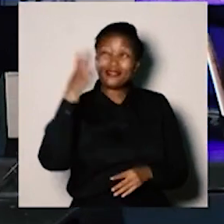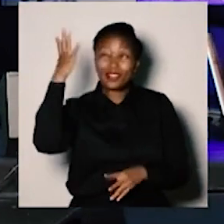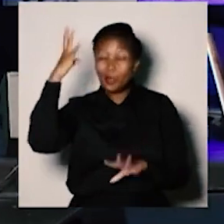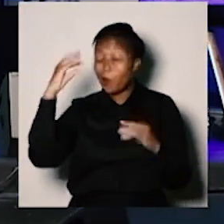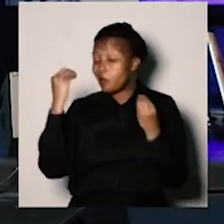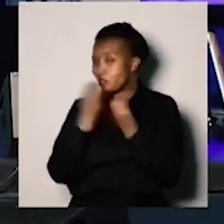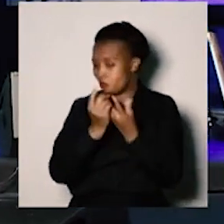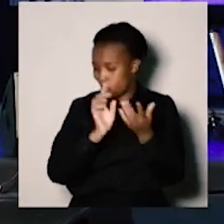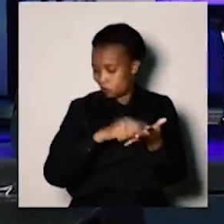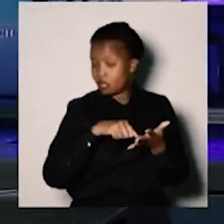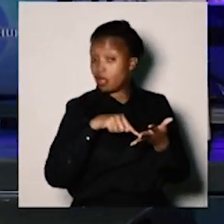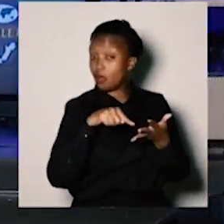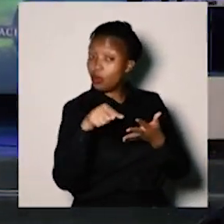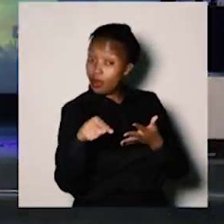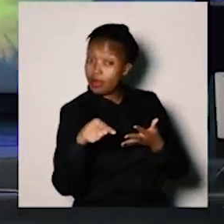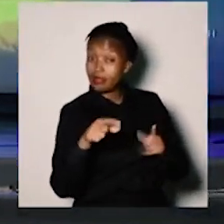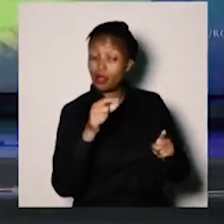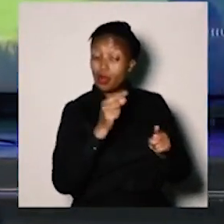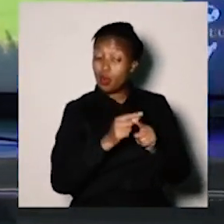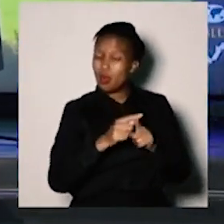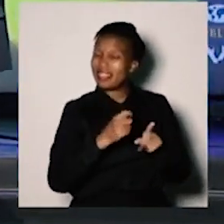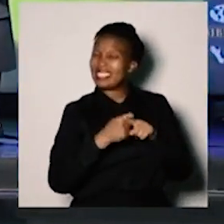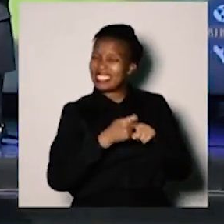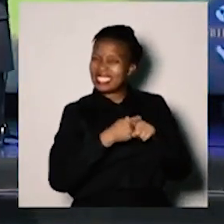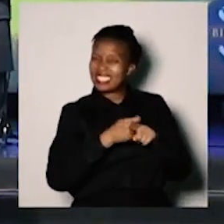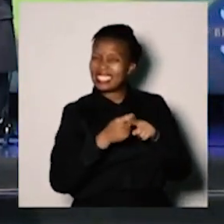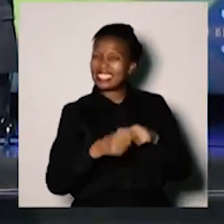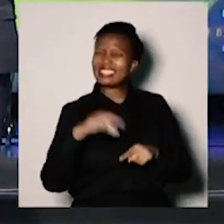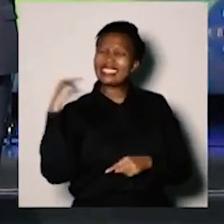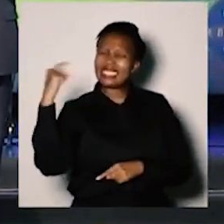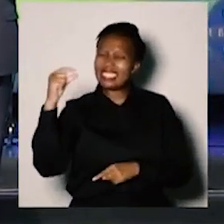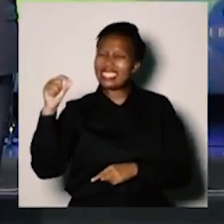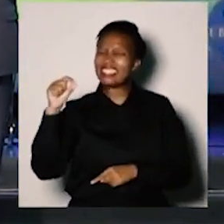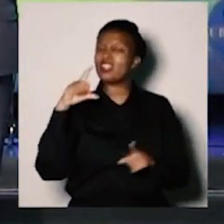train is the Greek word gymnazo.